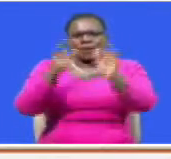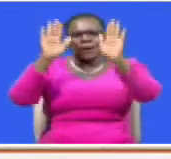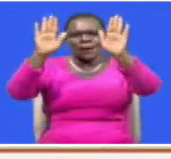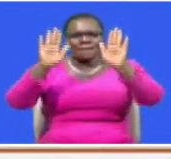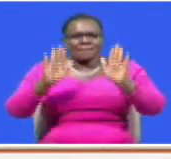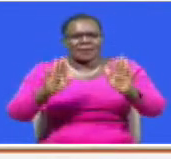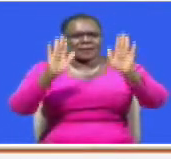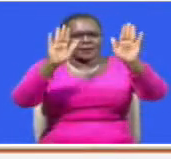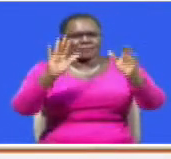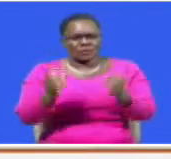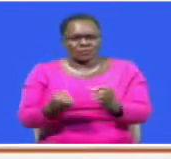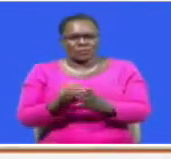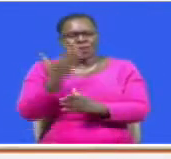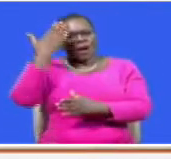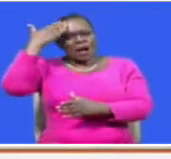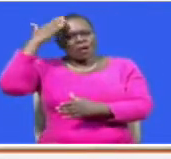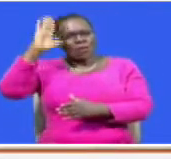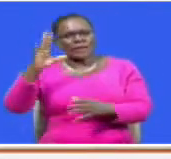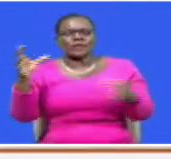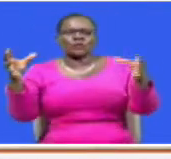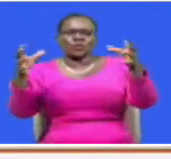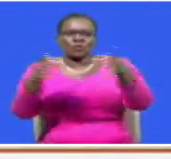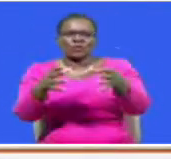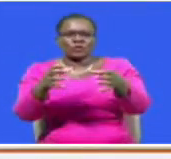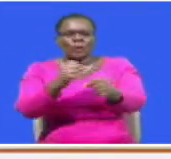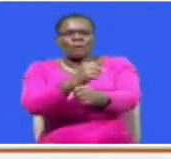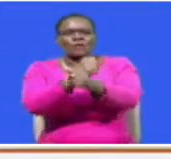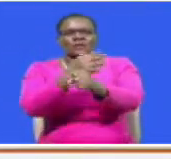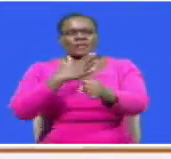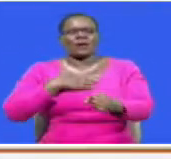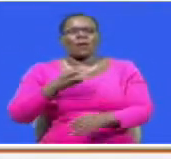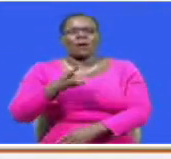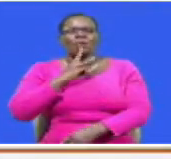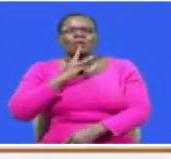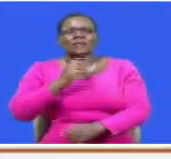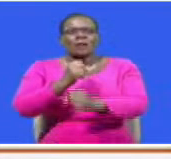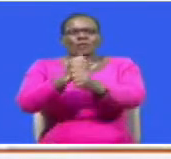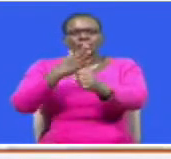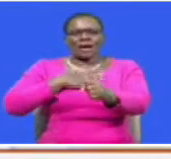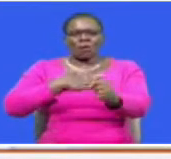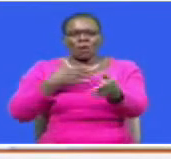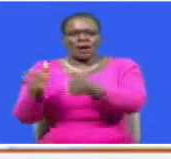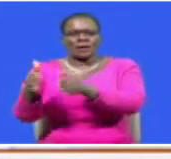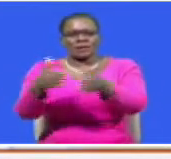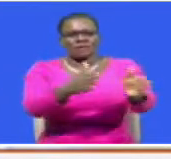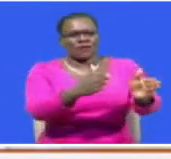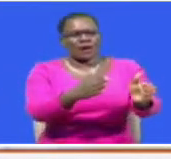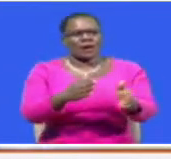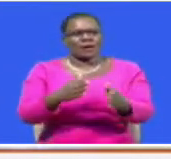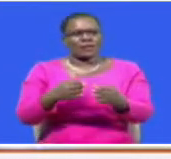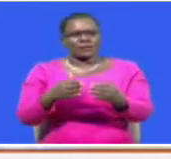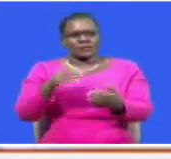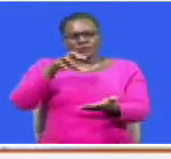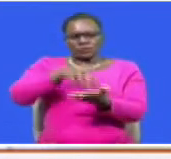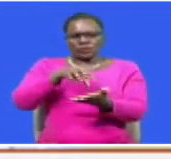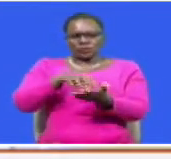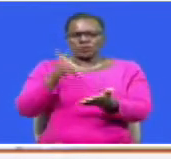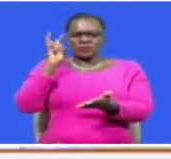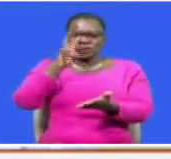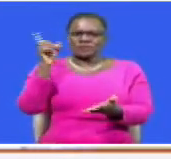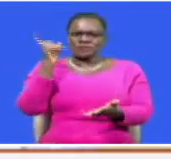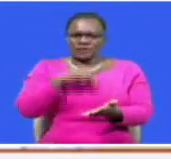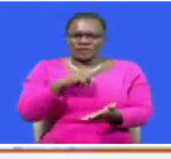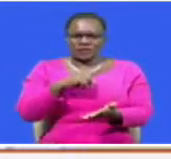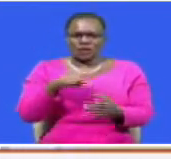to create awareness to communities that we need to protect our waters, we need to protect our rivers. But we have also seen situations where